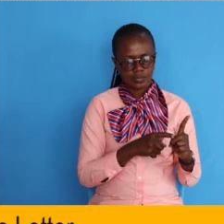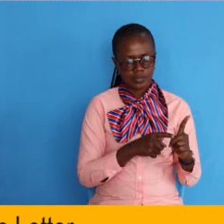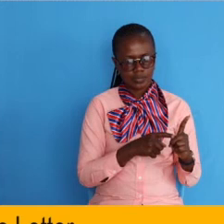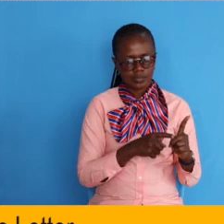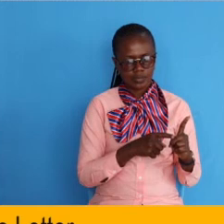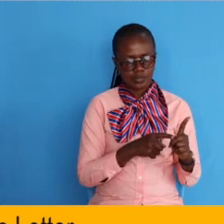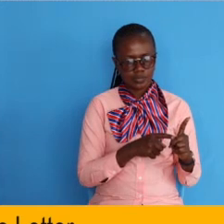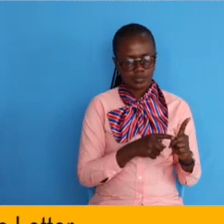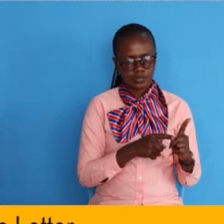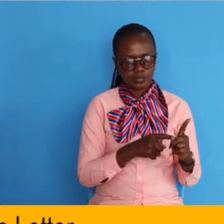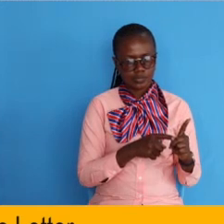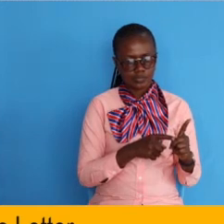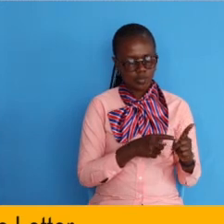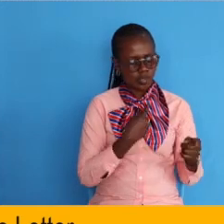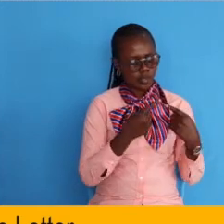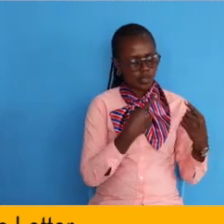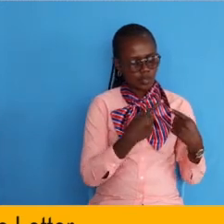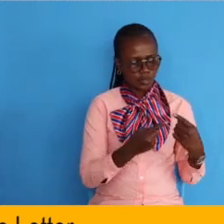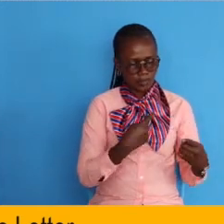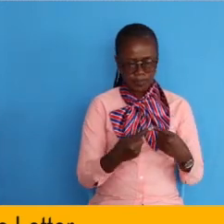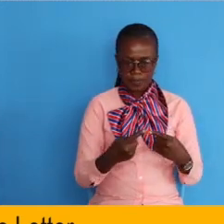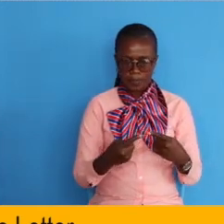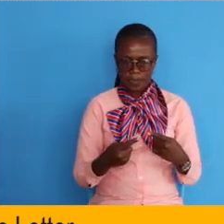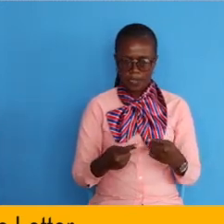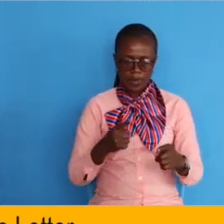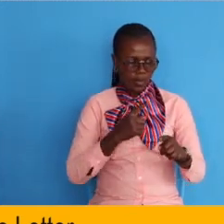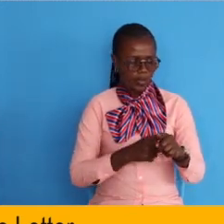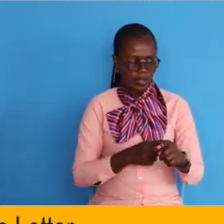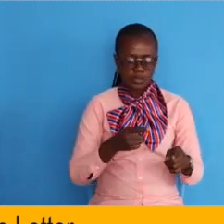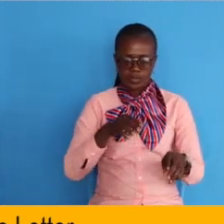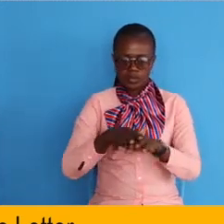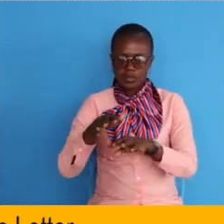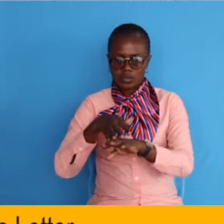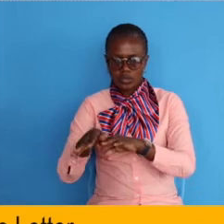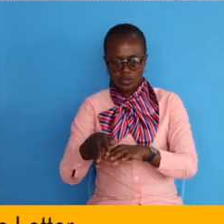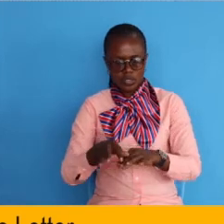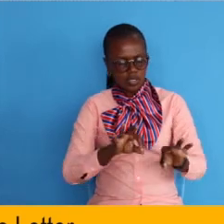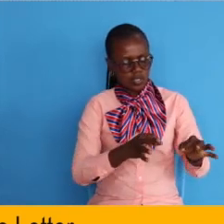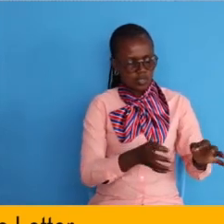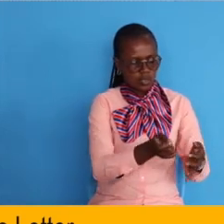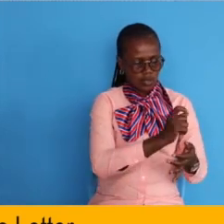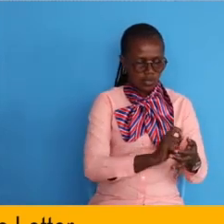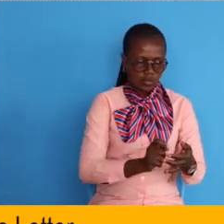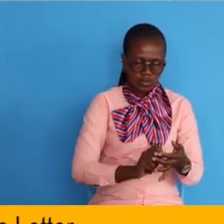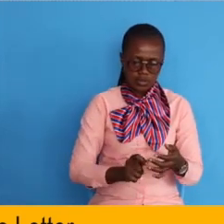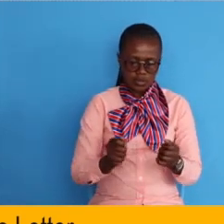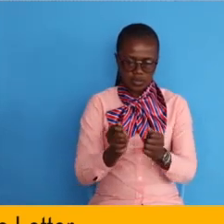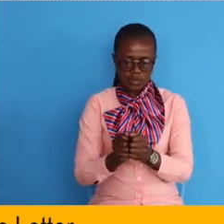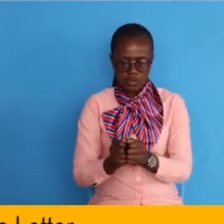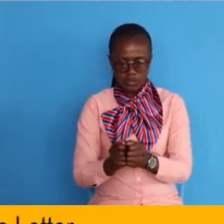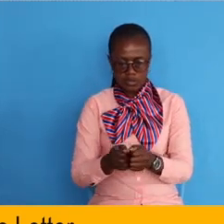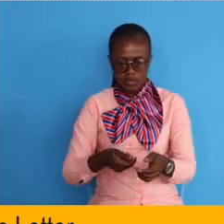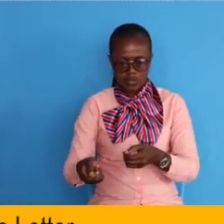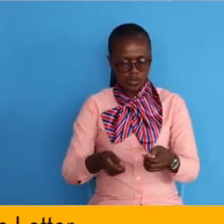way we also have discussed when we were trying to demonstrate on how the aspects of letter